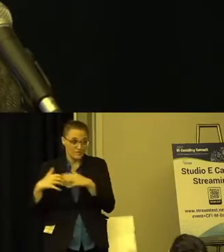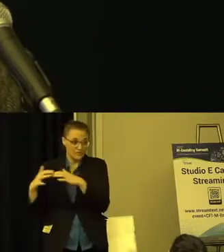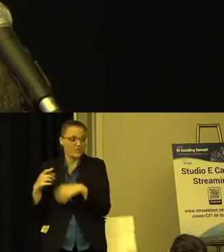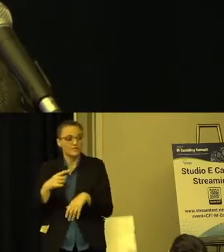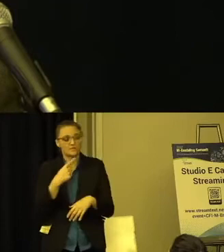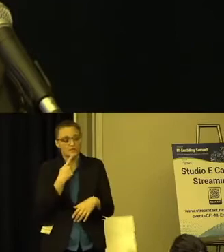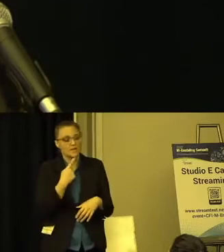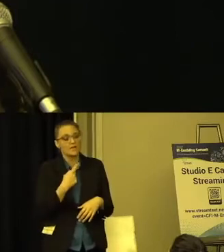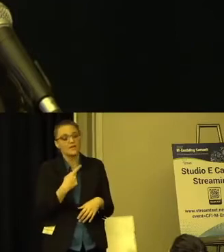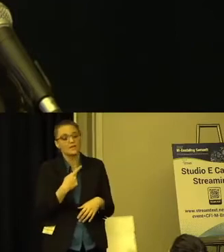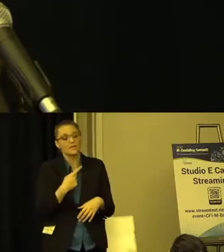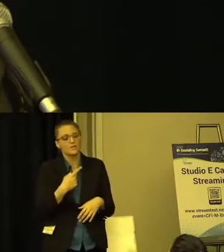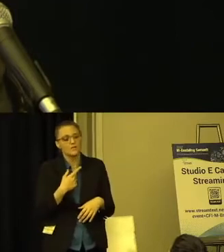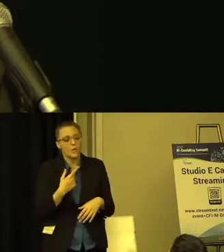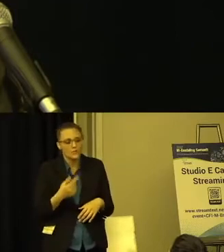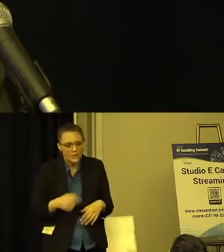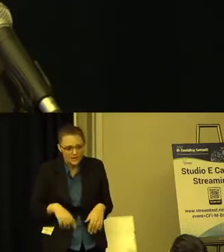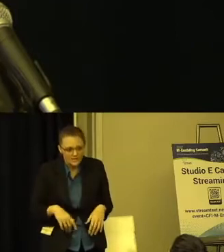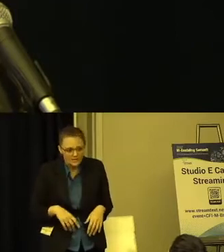say go incubate it.